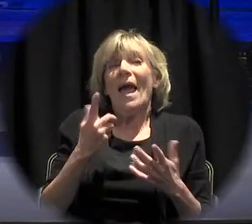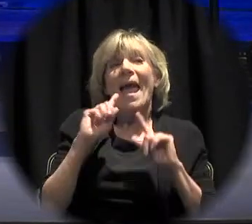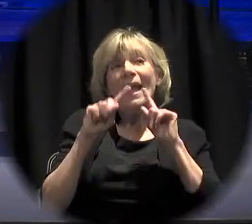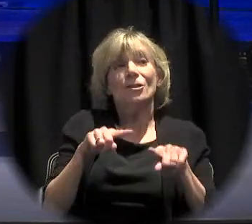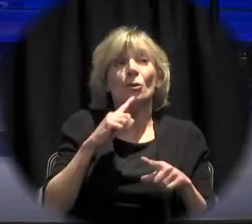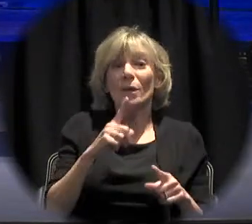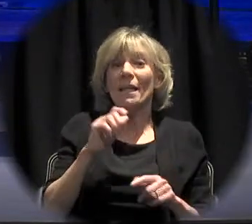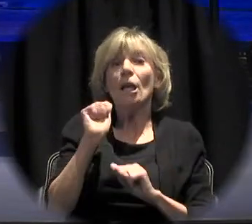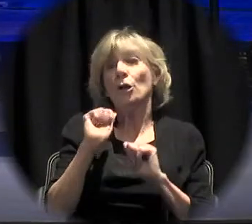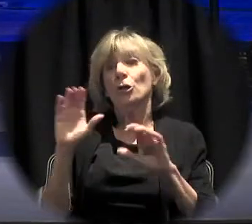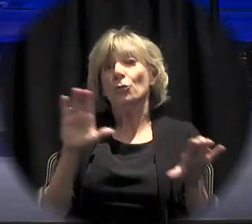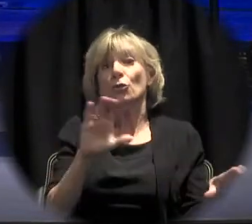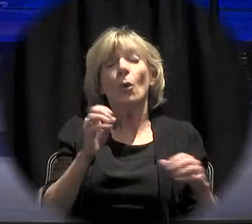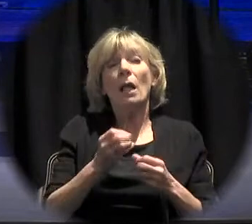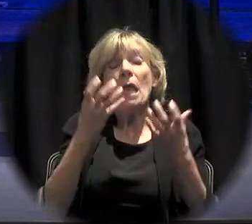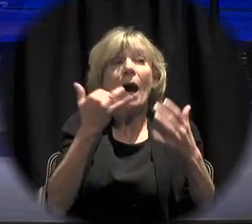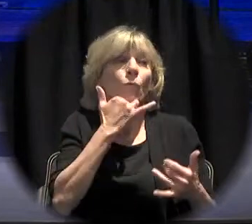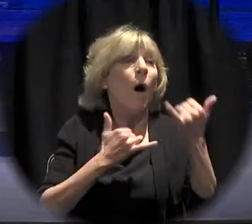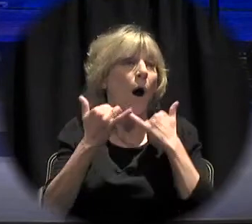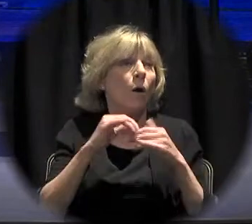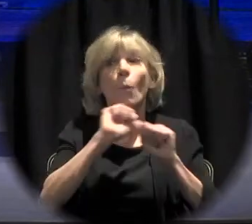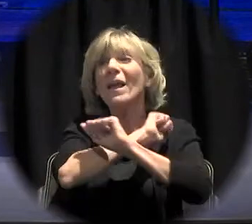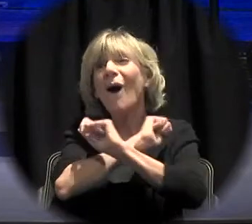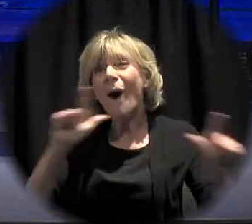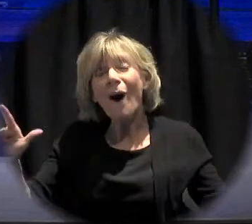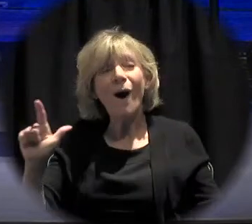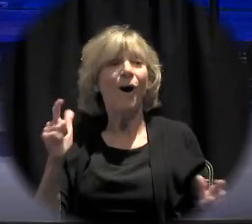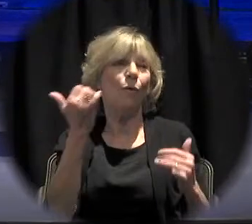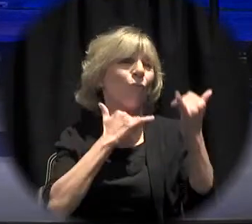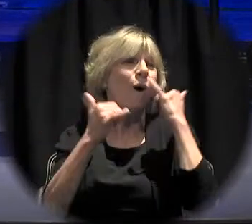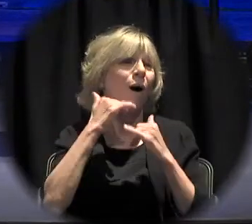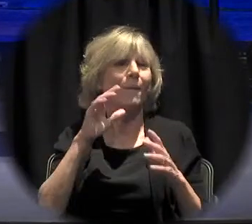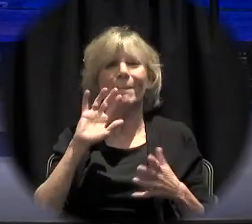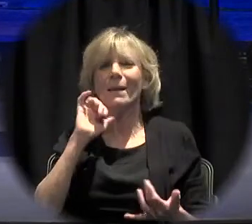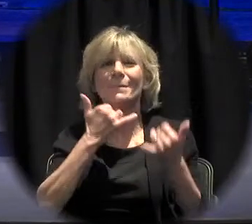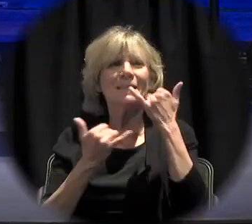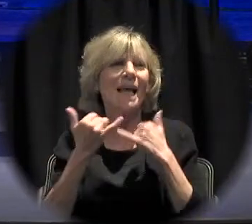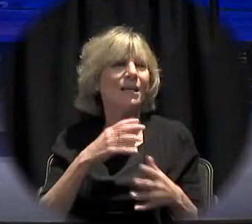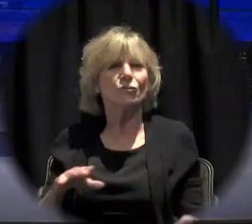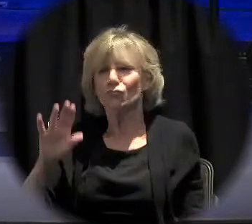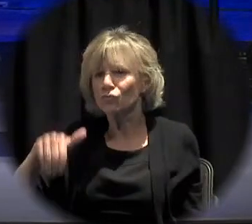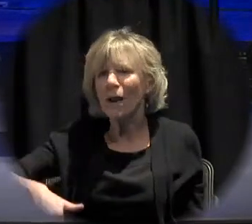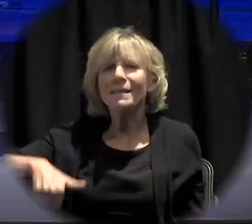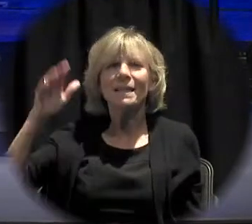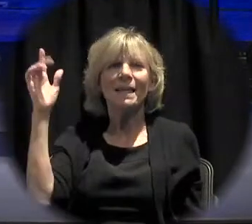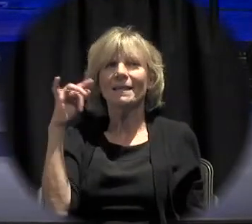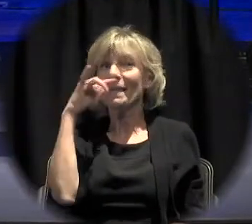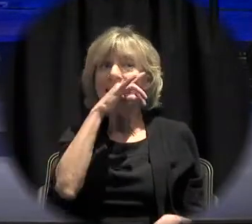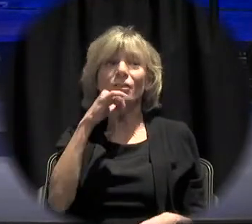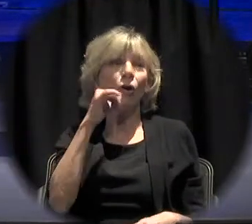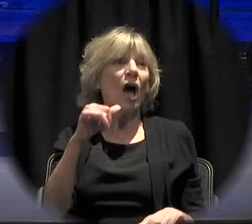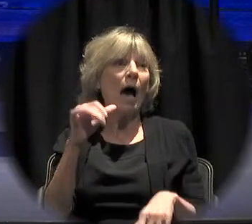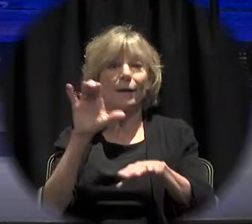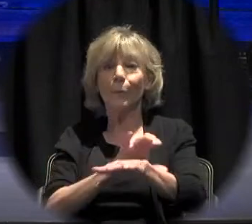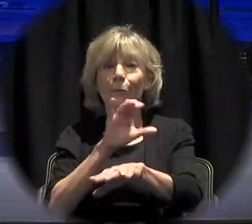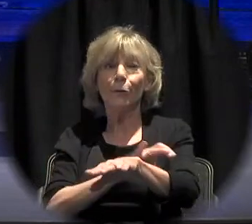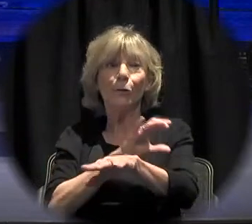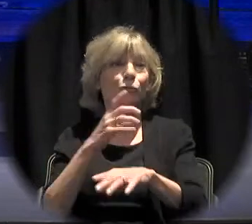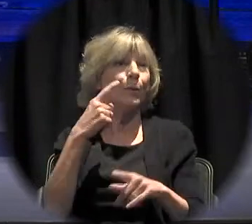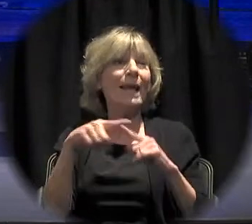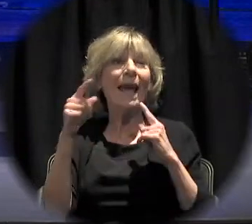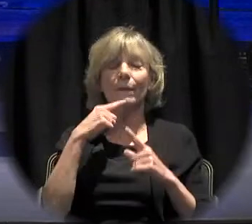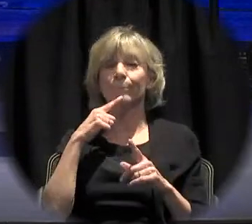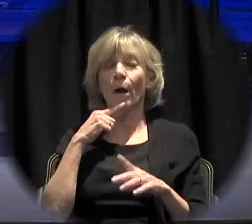the underlying assumption there is an error. I mean, the reality is our kids are not computers where if we program in the right code, they'll